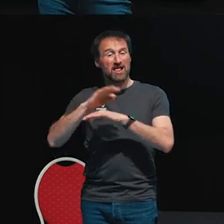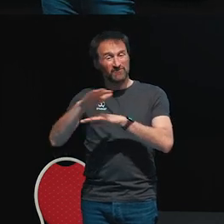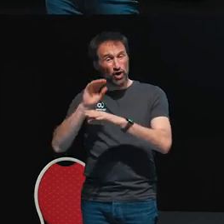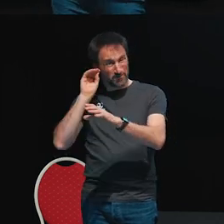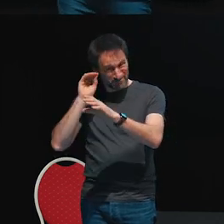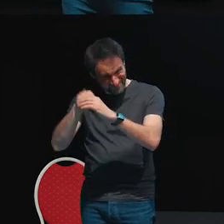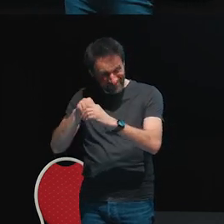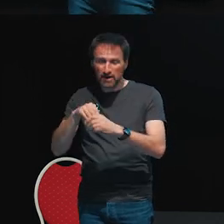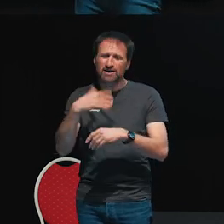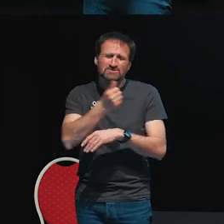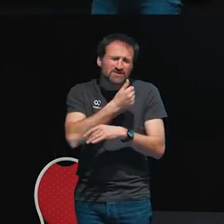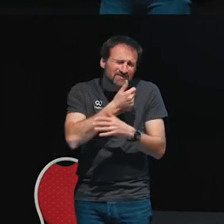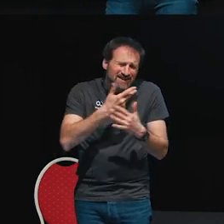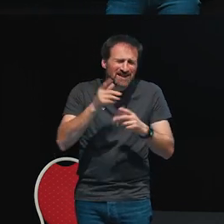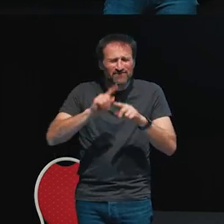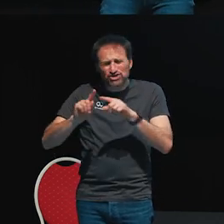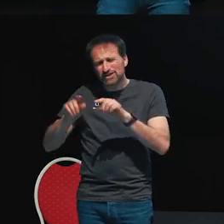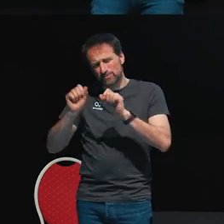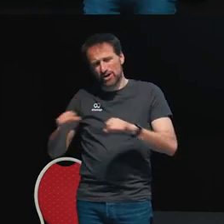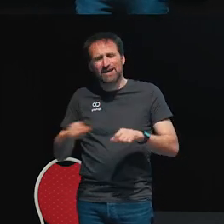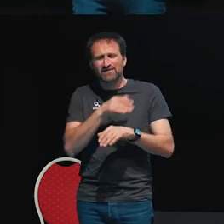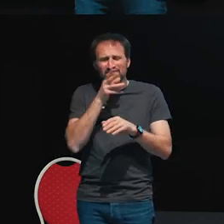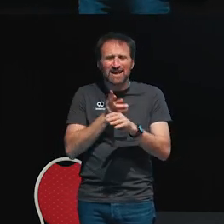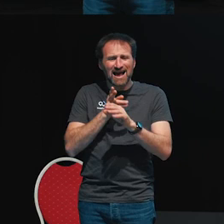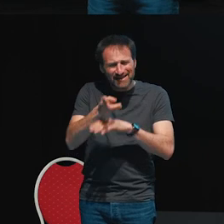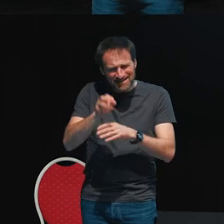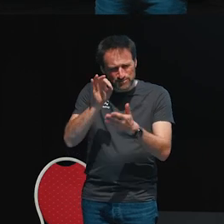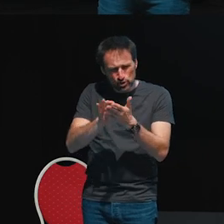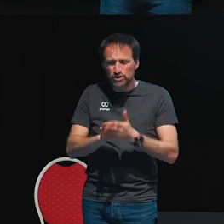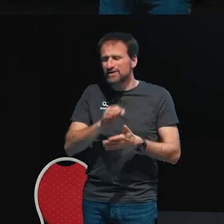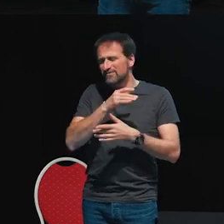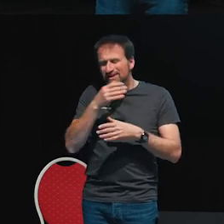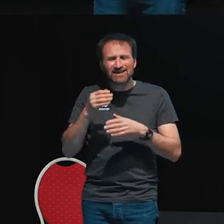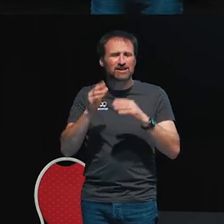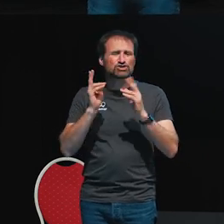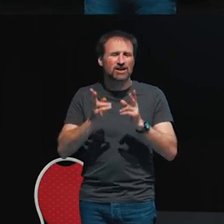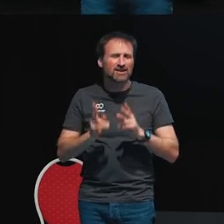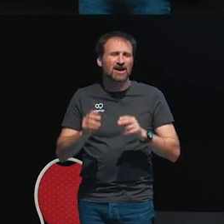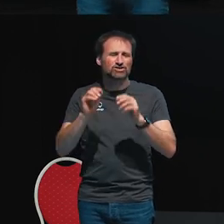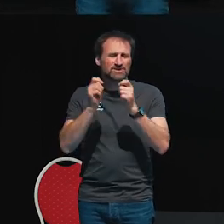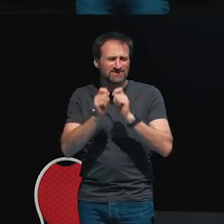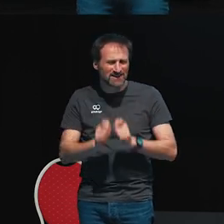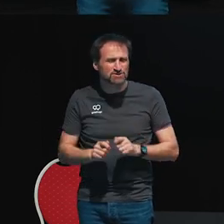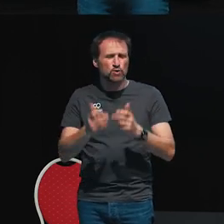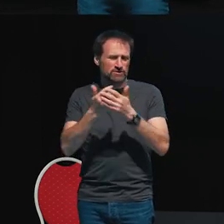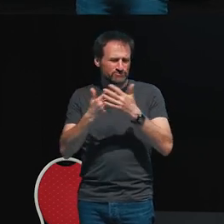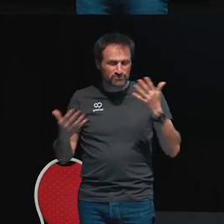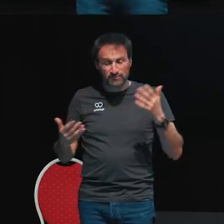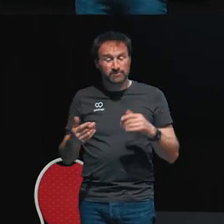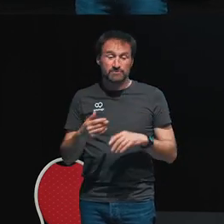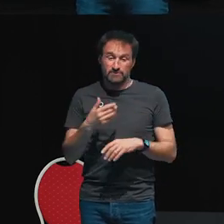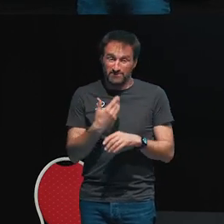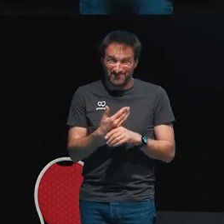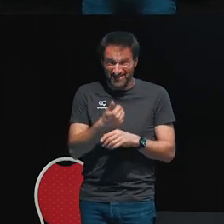many entry points, many standard specifications, shortcuts, long ways, many ways there. So it's really hard to find like one